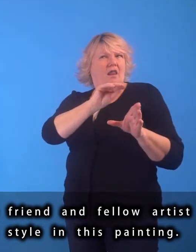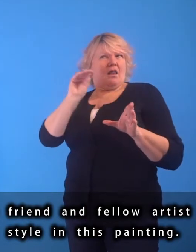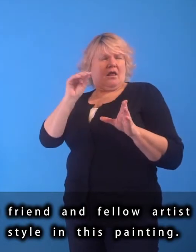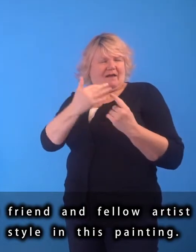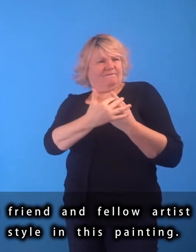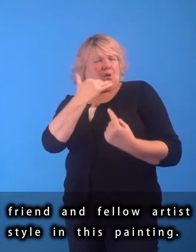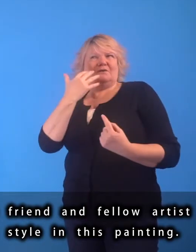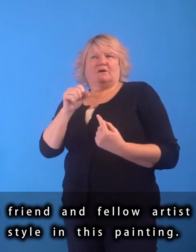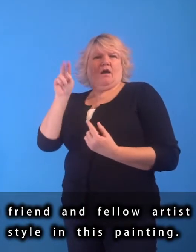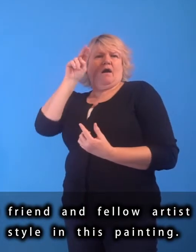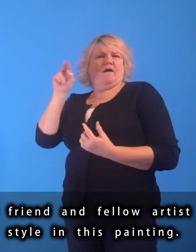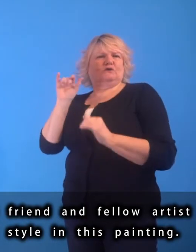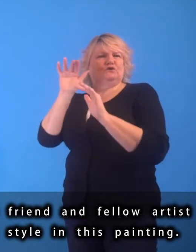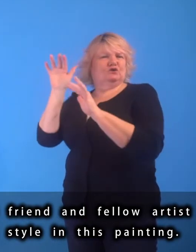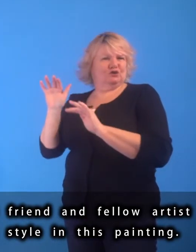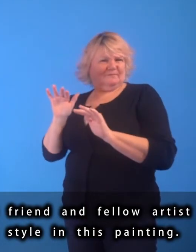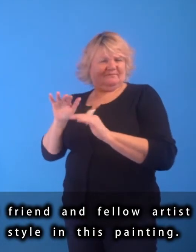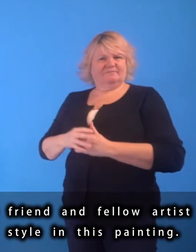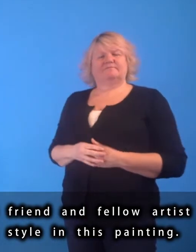style in this painting.